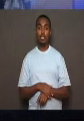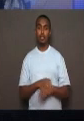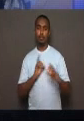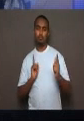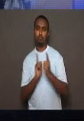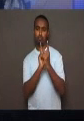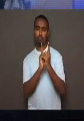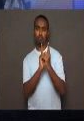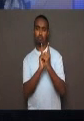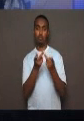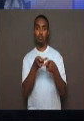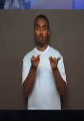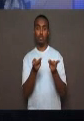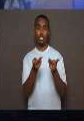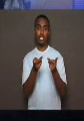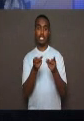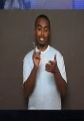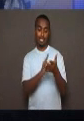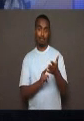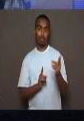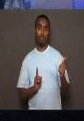in which the script is presented.